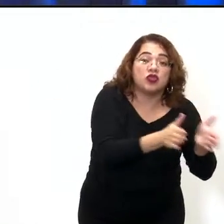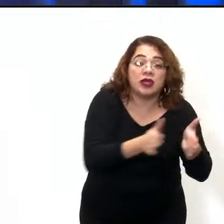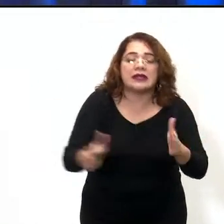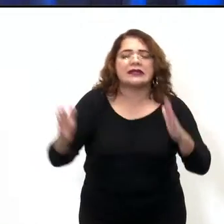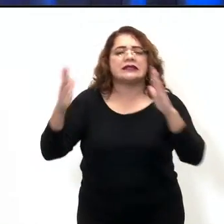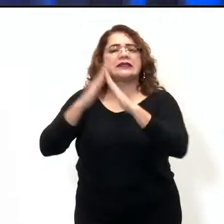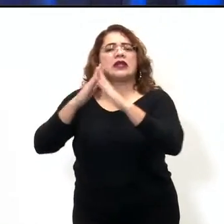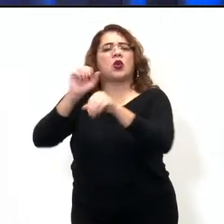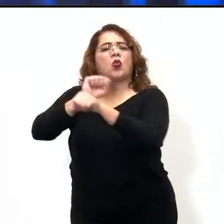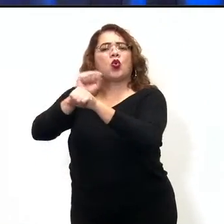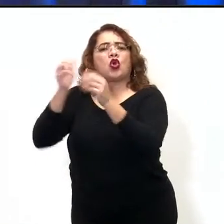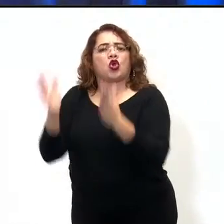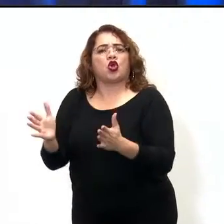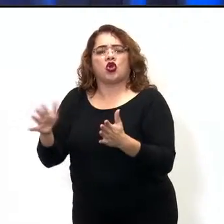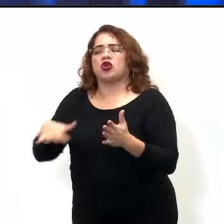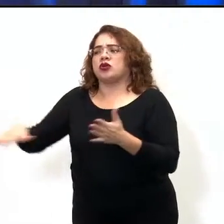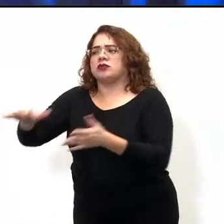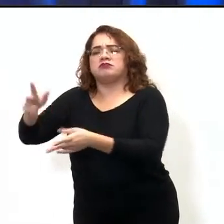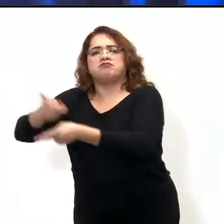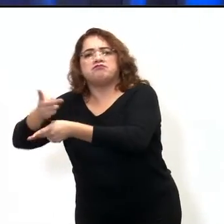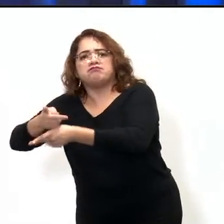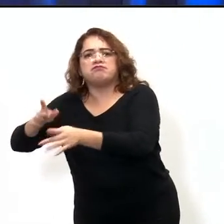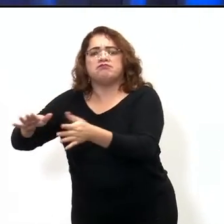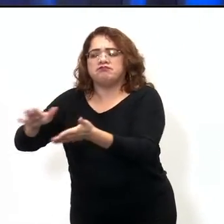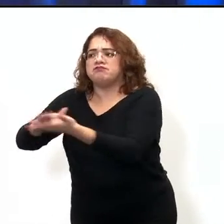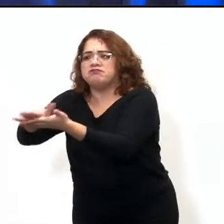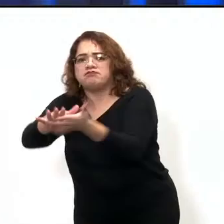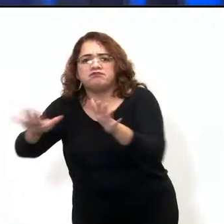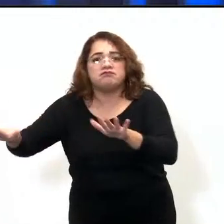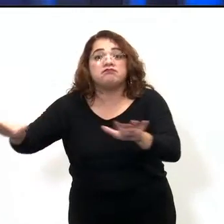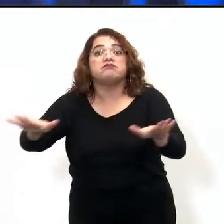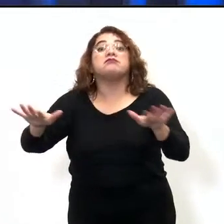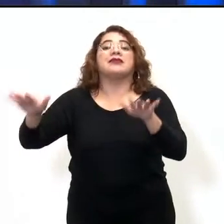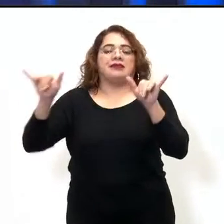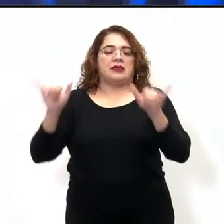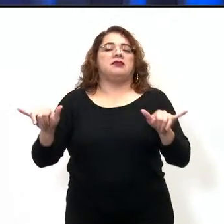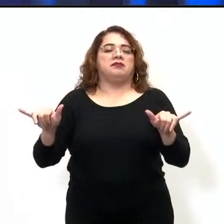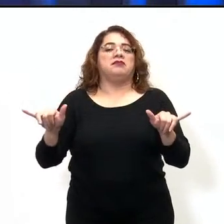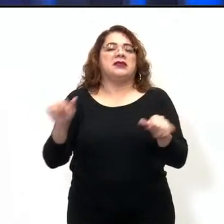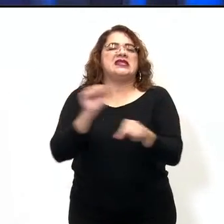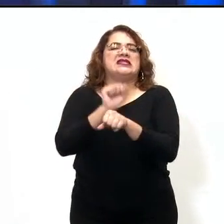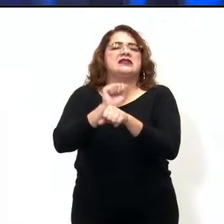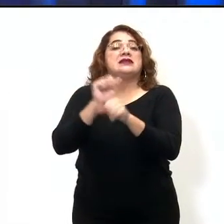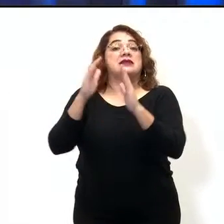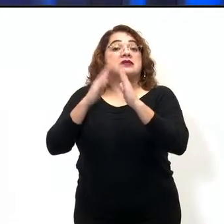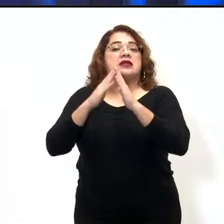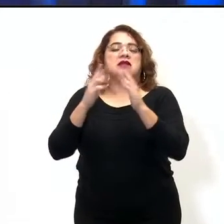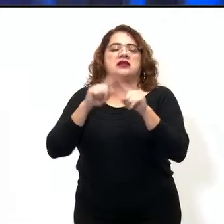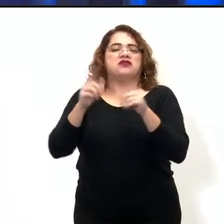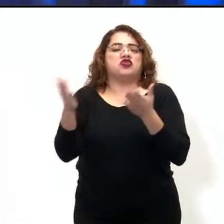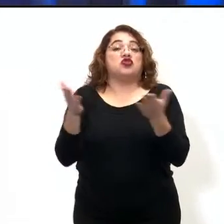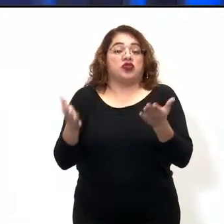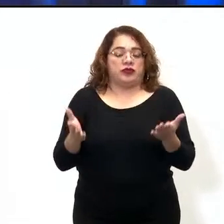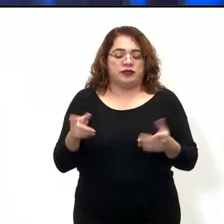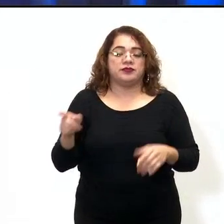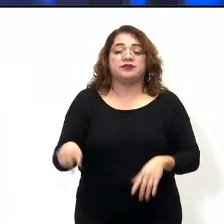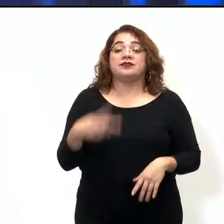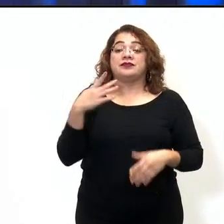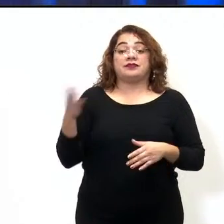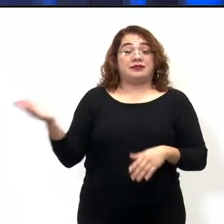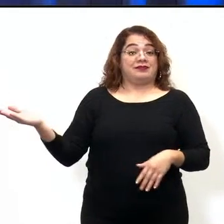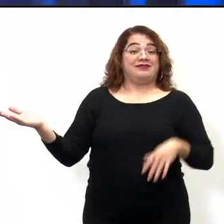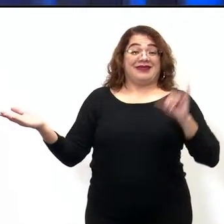well. I now want to turn to our next graph, and as we move from the vaccine to where we are. As you can see in this